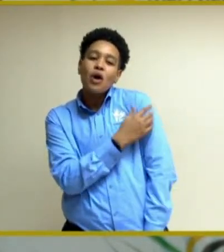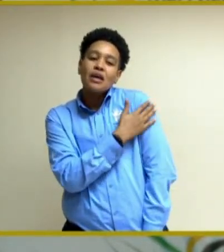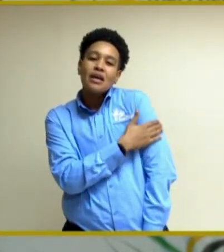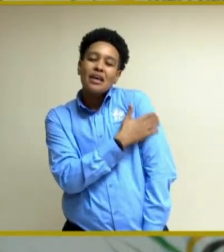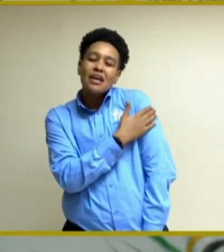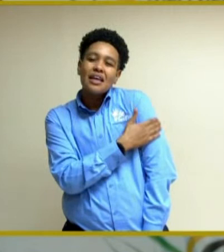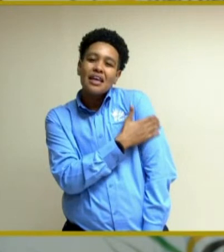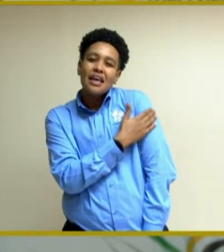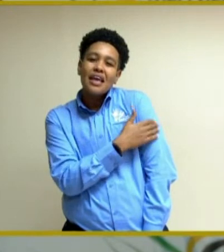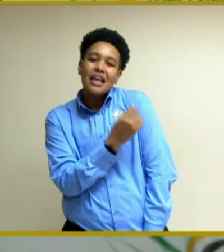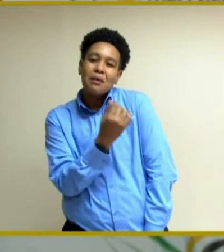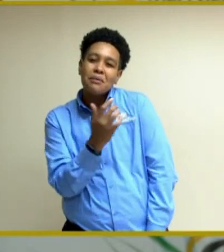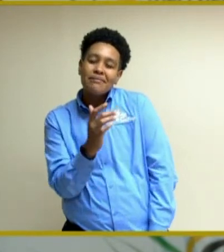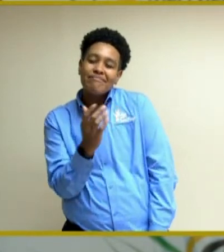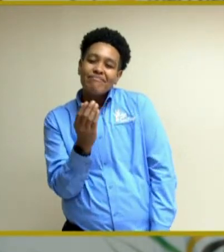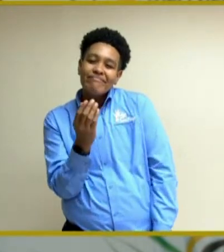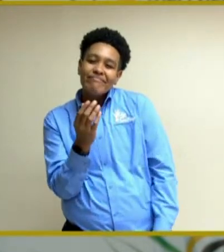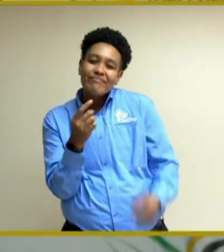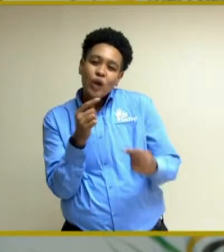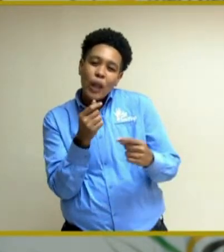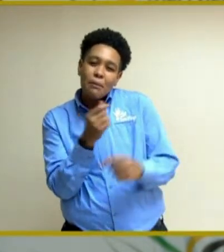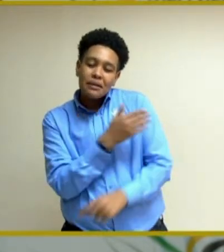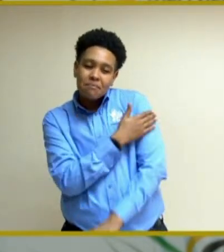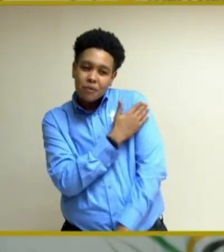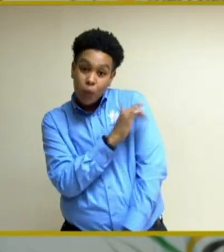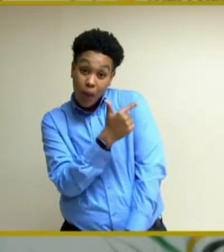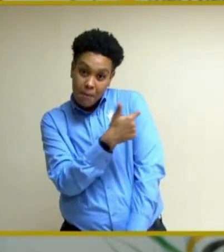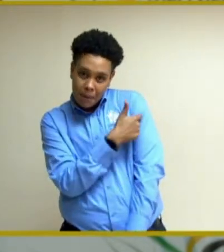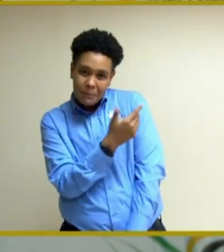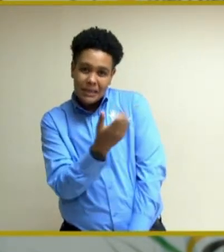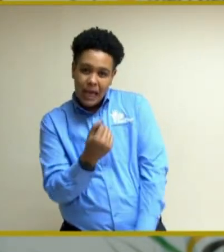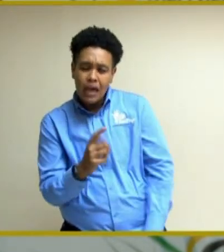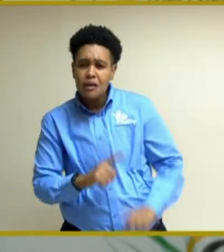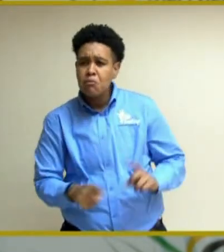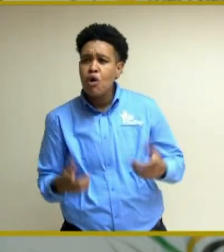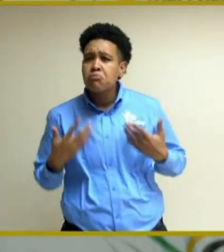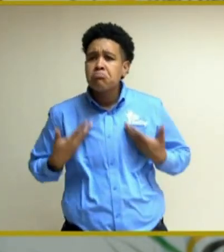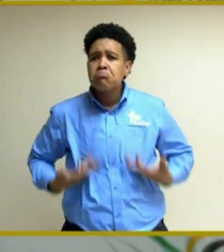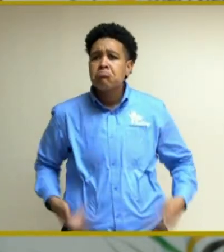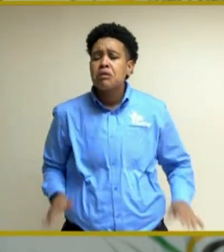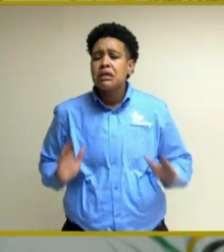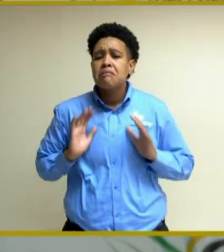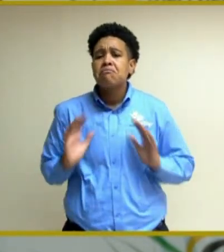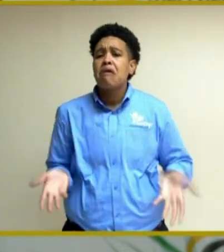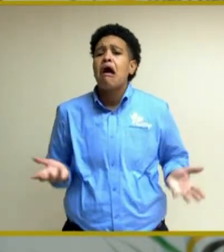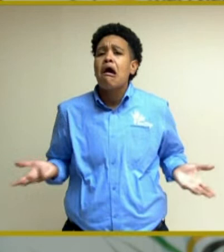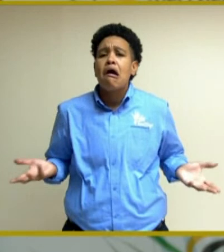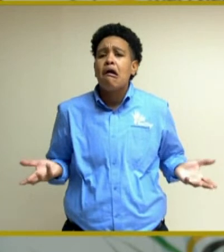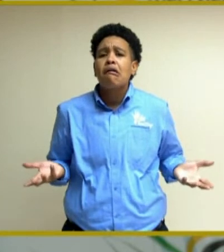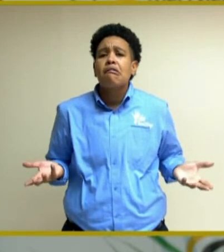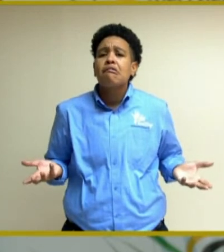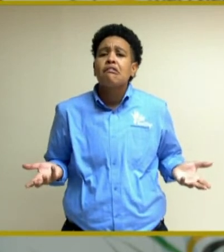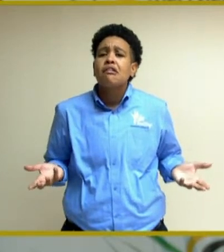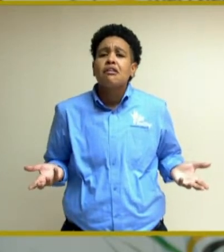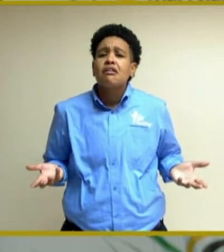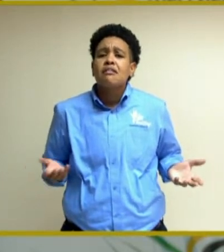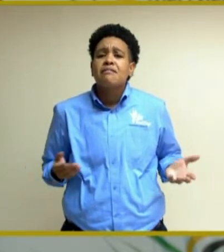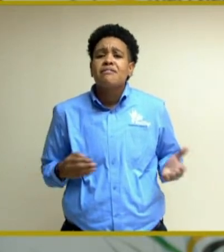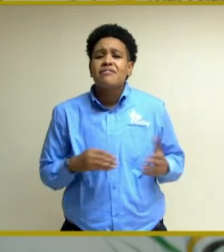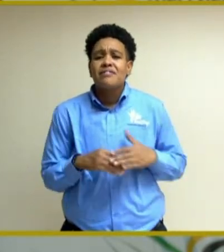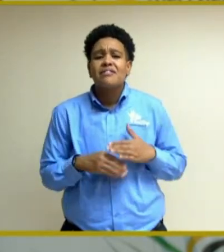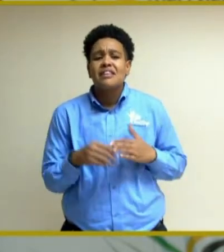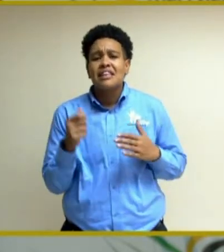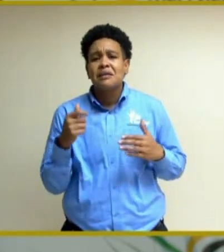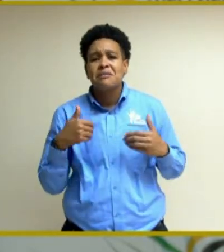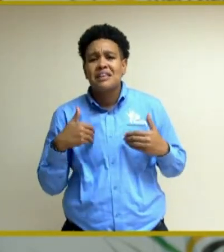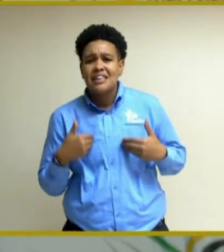axilla on where the arm was vaccinated. And that basically is it. A little tired now and again, I'm